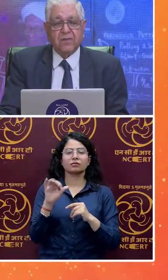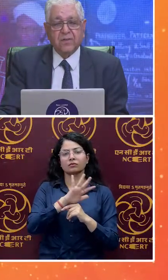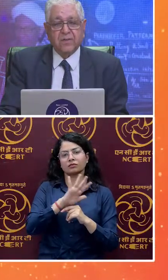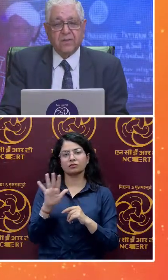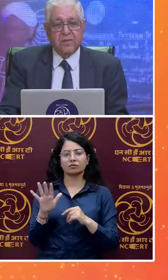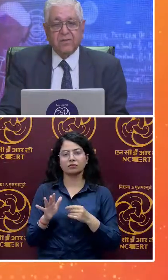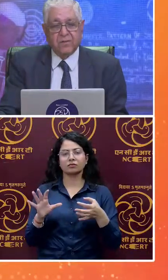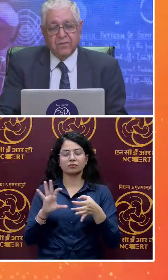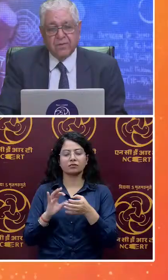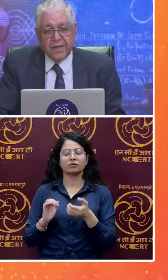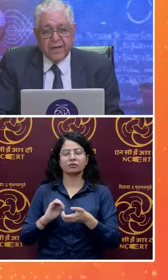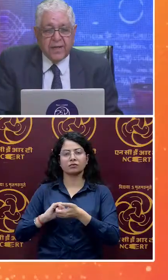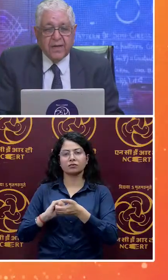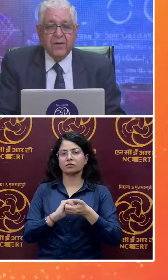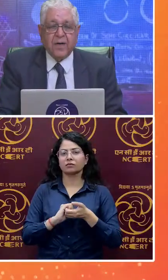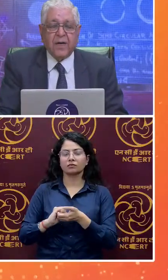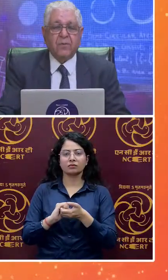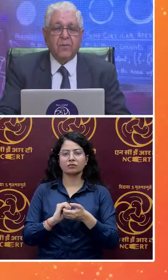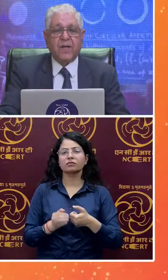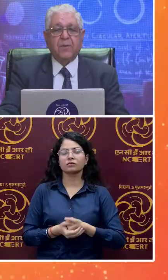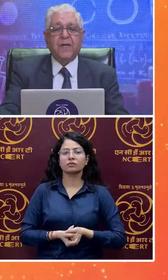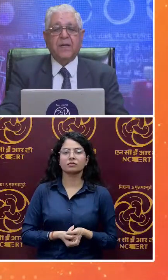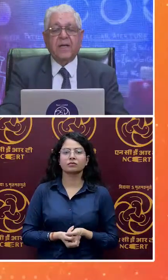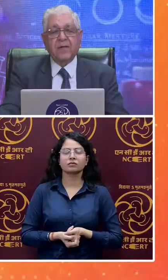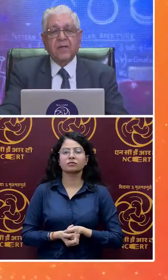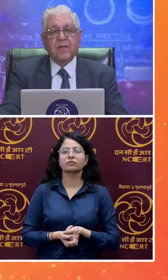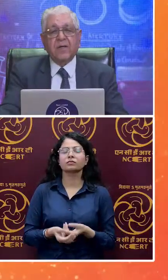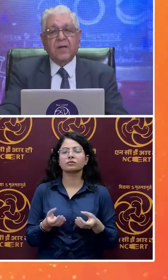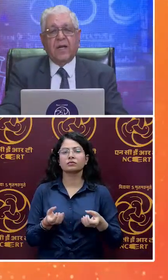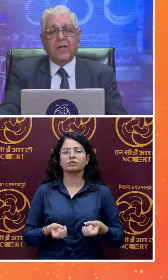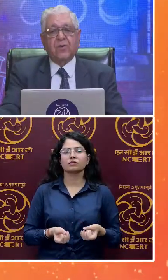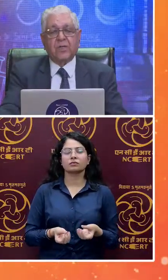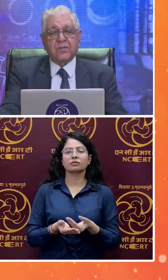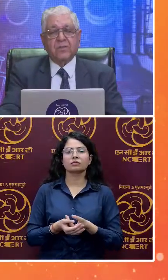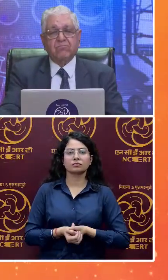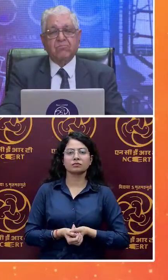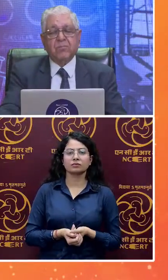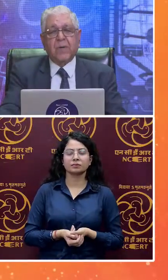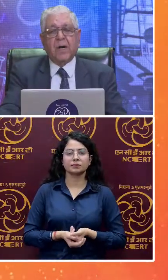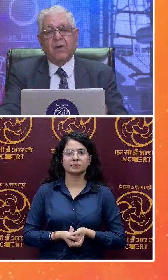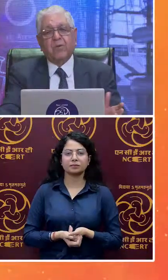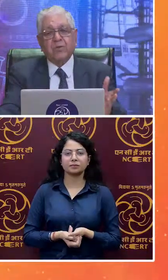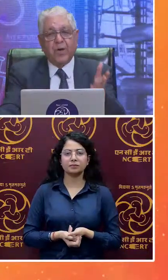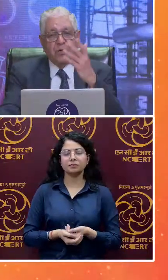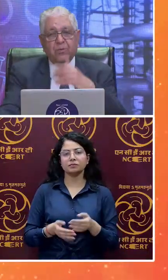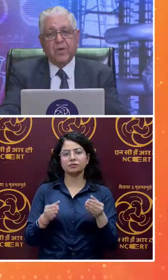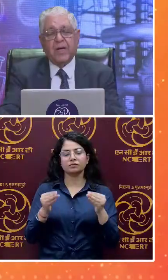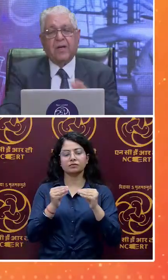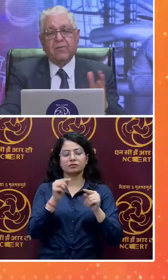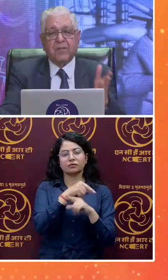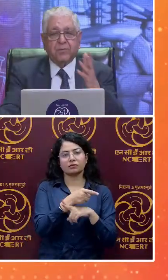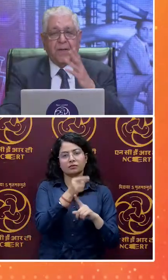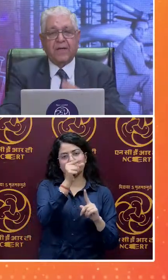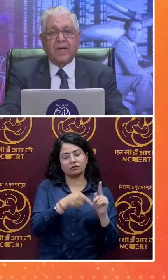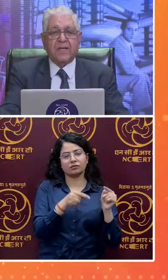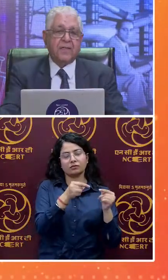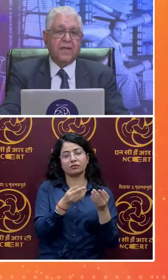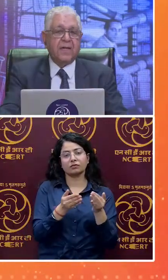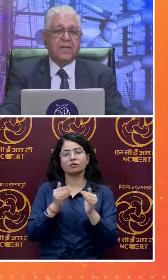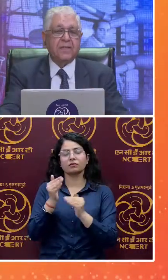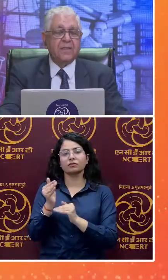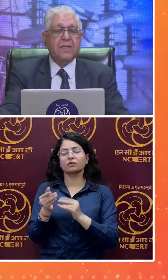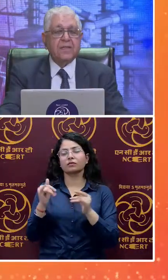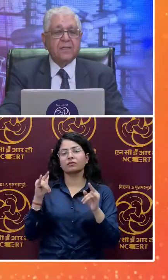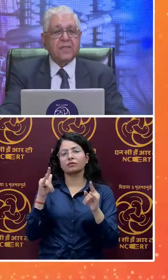with IAEA right from the very beginning, and it was Bhabha was going to Vienna when his plane crashed